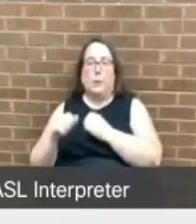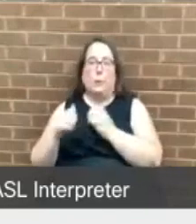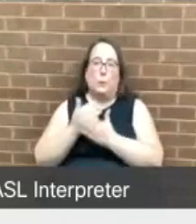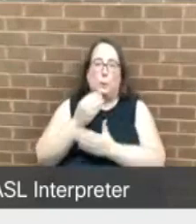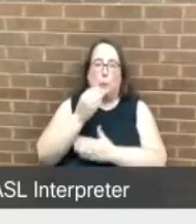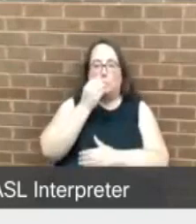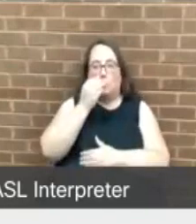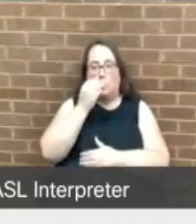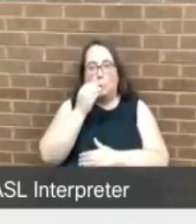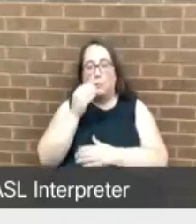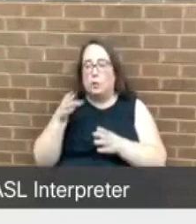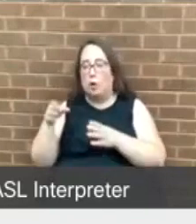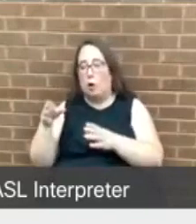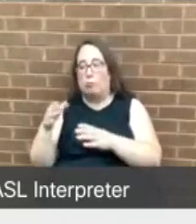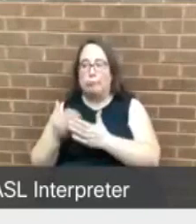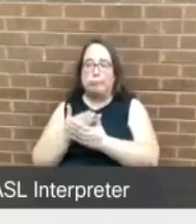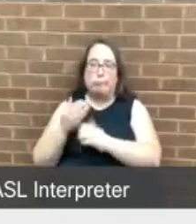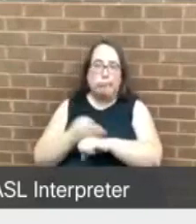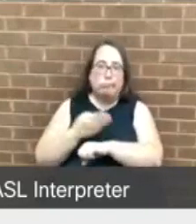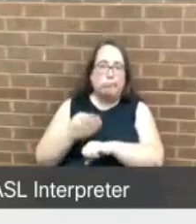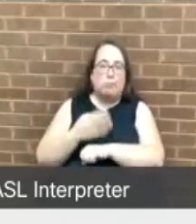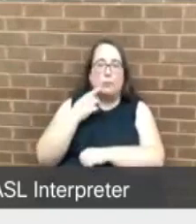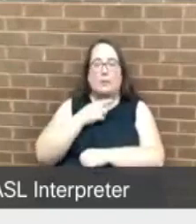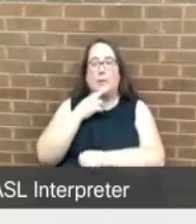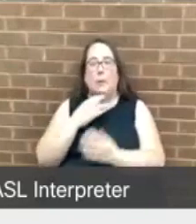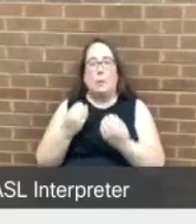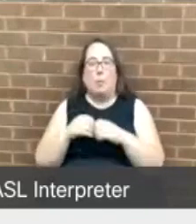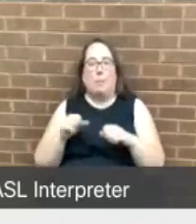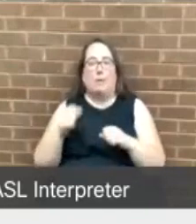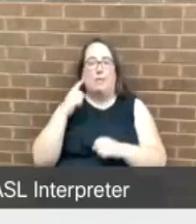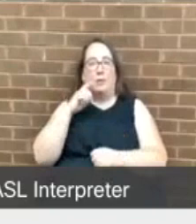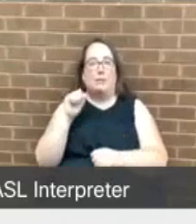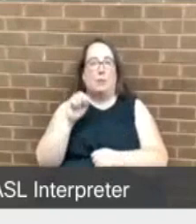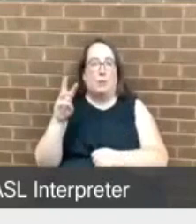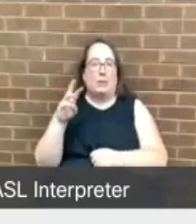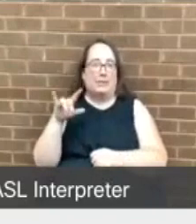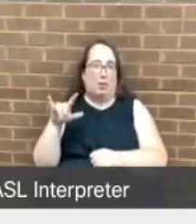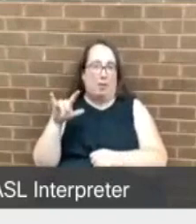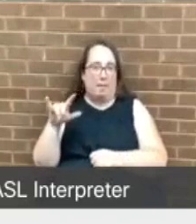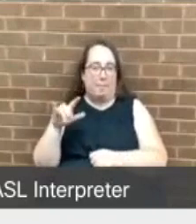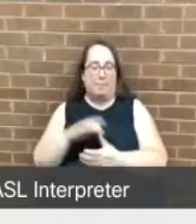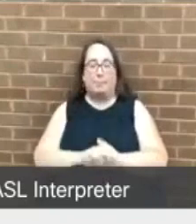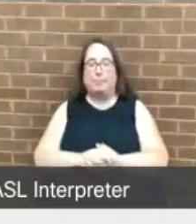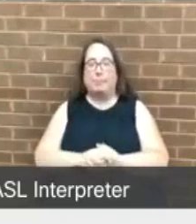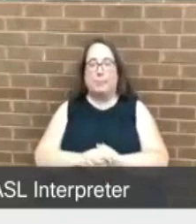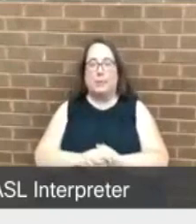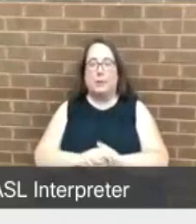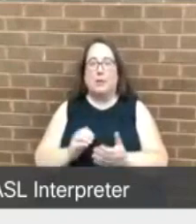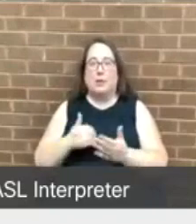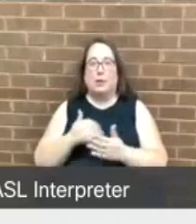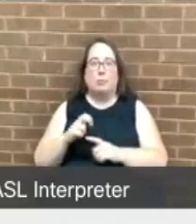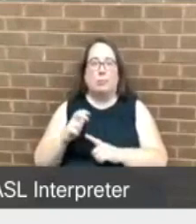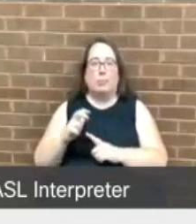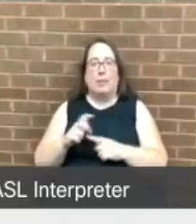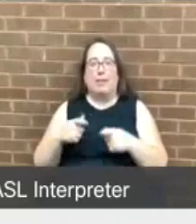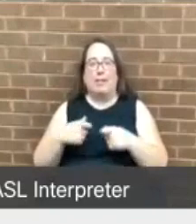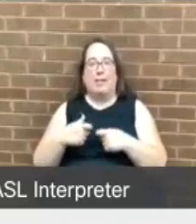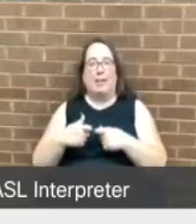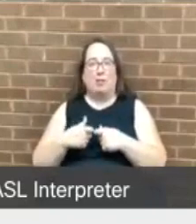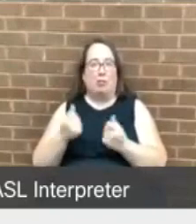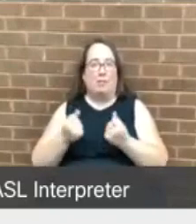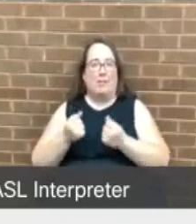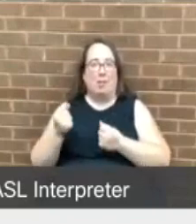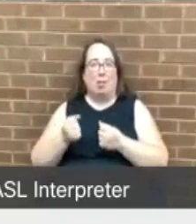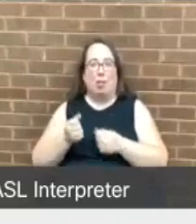concessions, upgraded restrooms, and more capacity for Southwest Airlines. And our new state-of-the-art electric vehicle charging